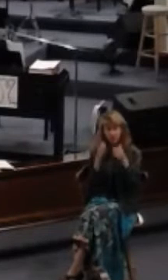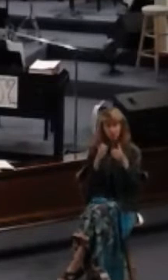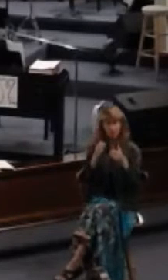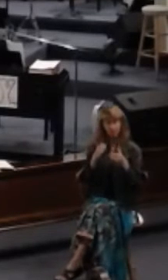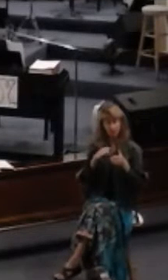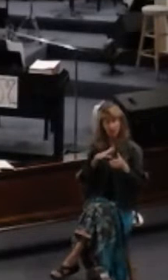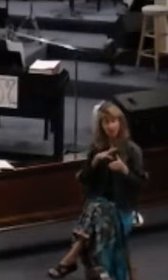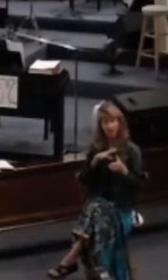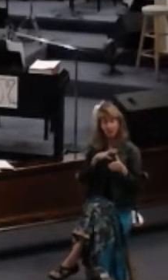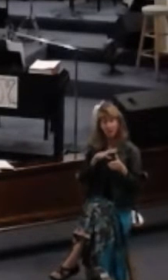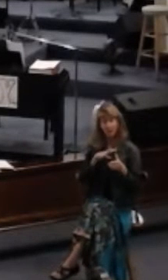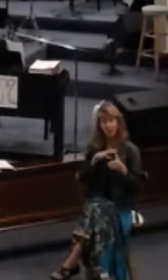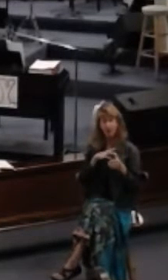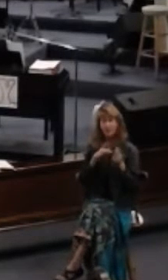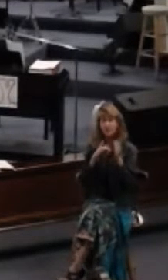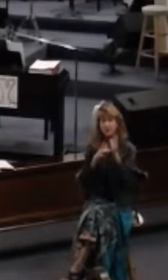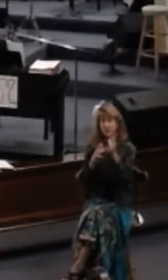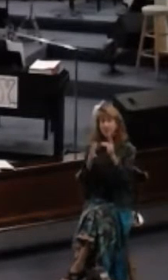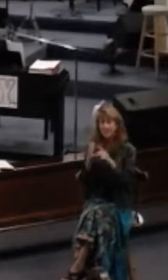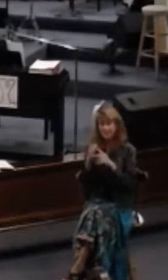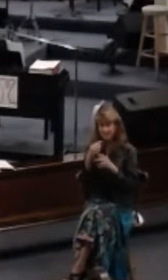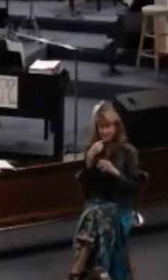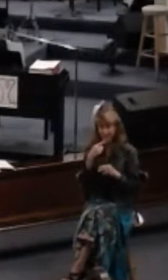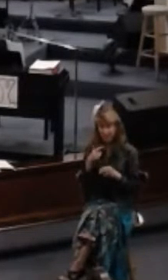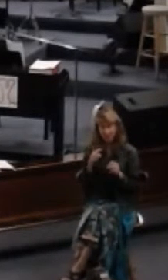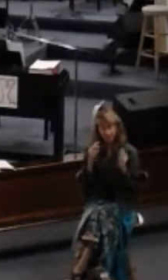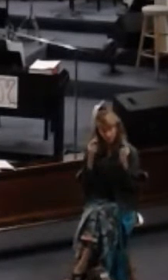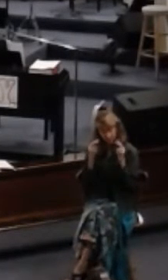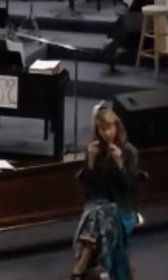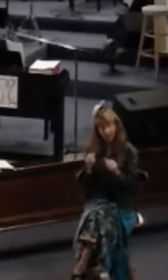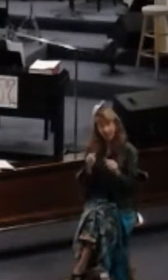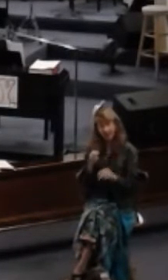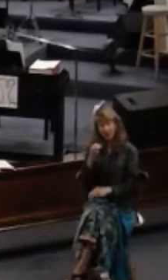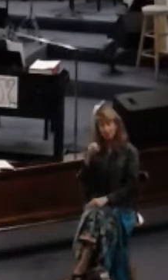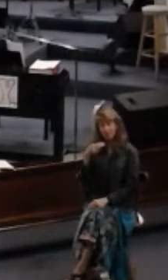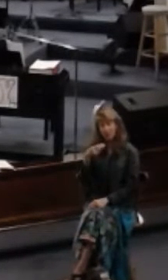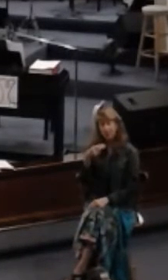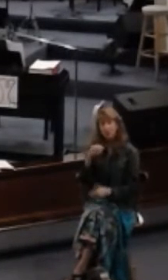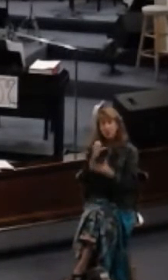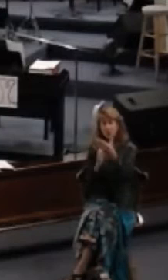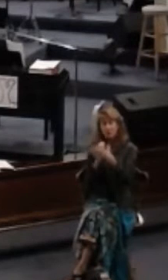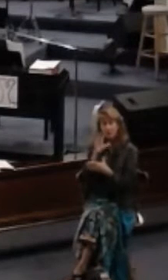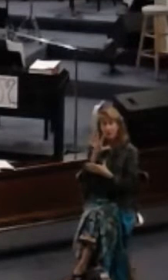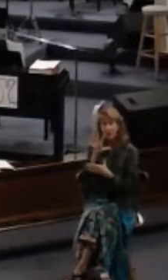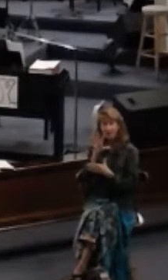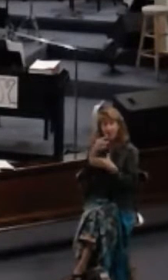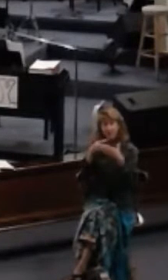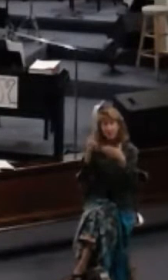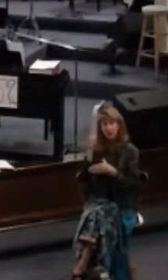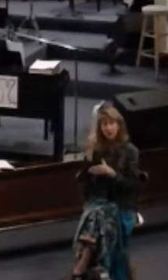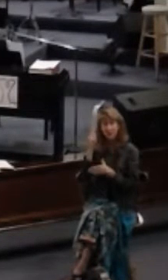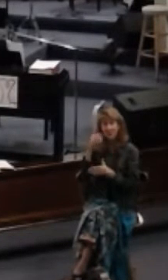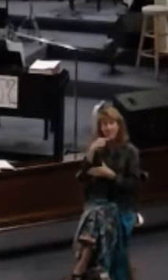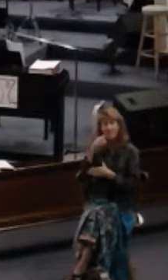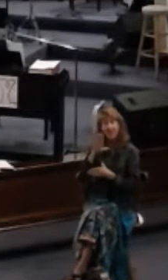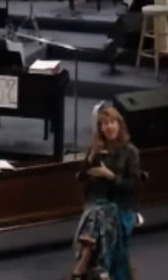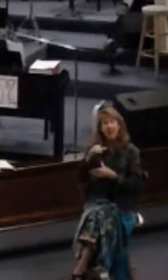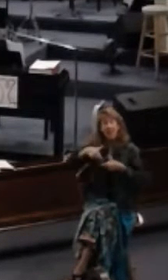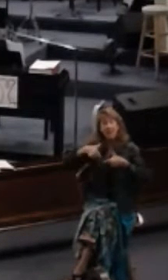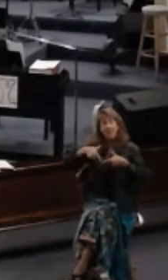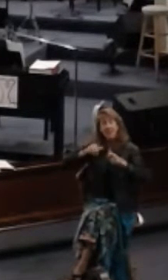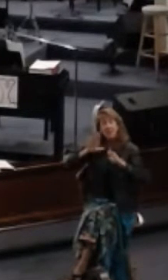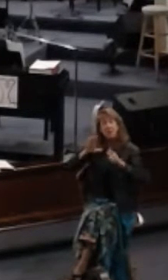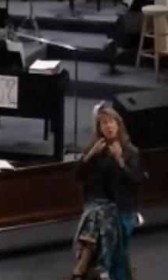And that's what Jesus said would happen, right? I mean, in Matthew chapter 5, verse 16, Jesus said, "Let your light shine before